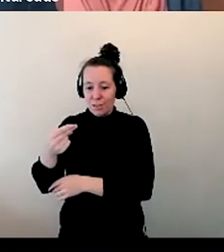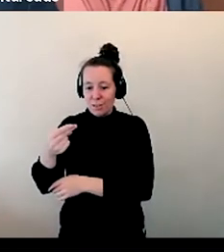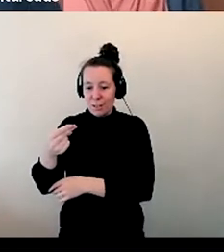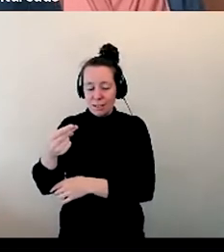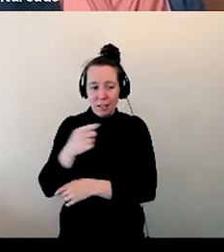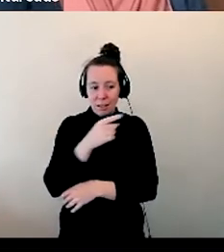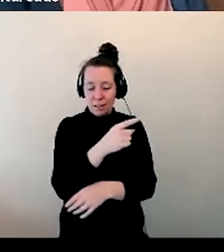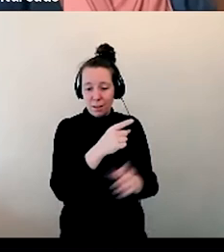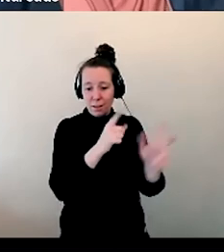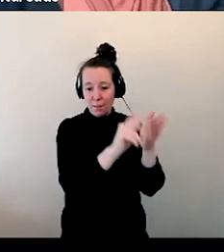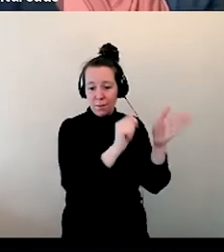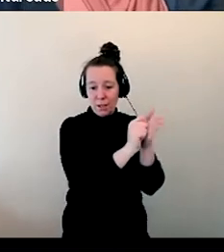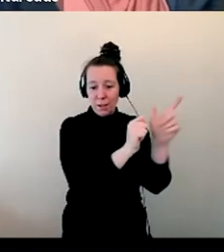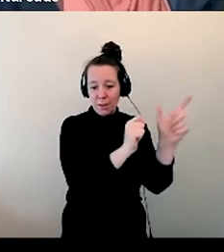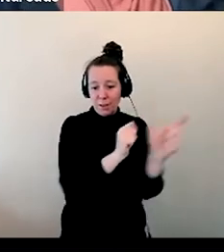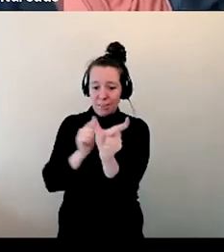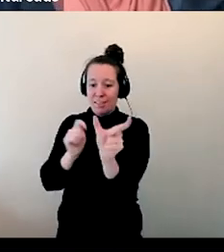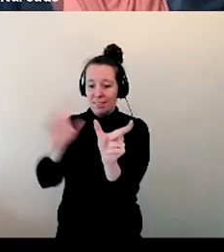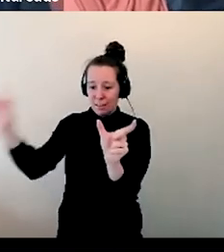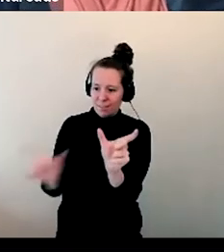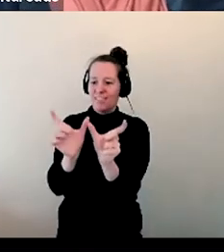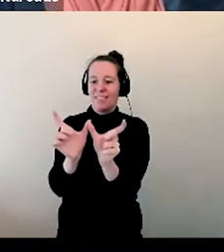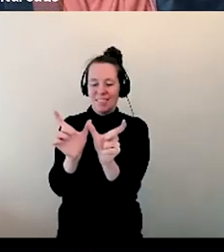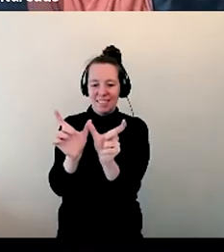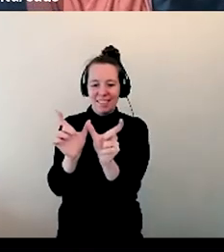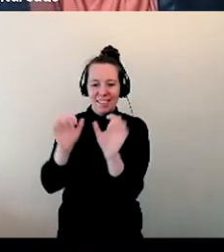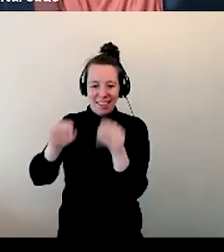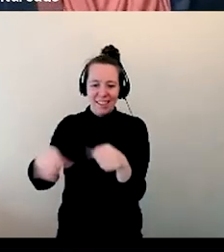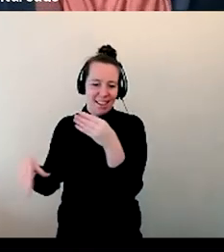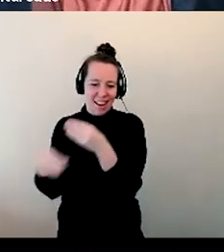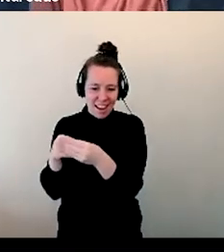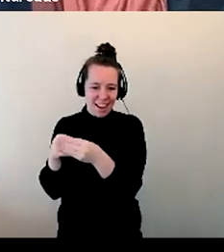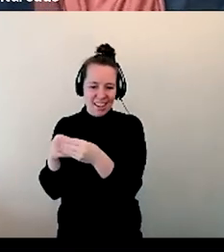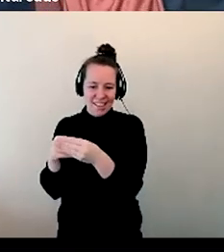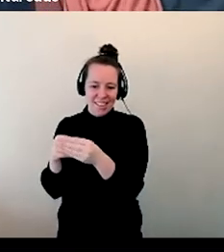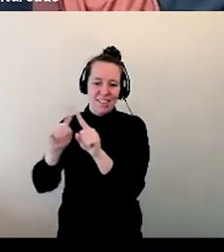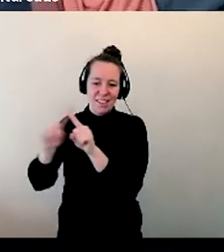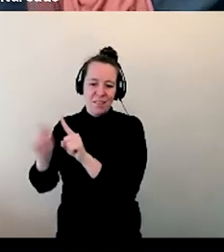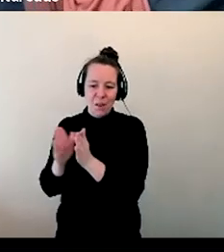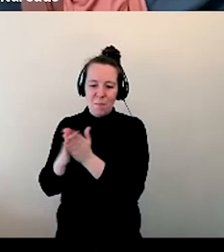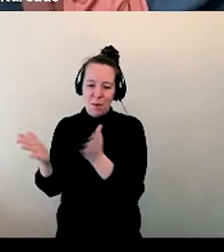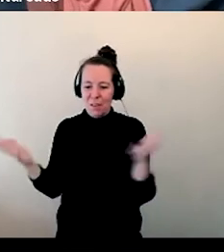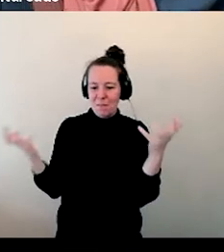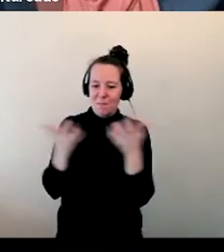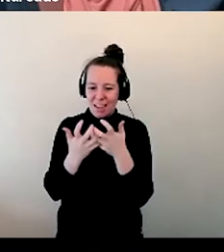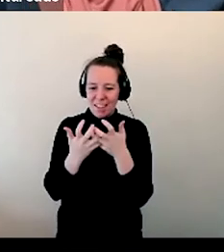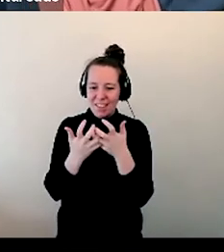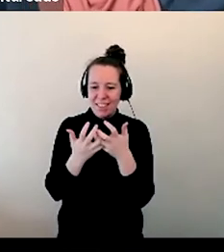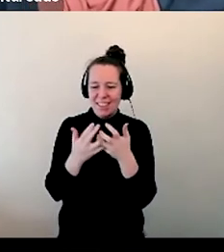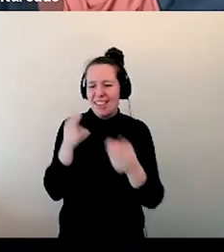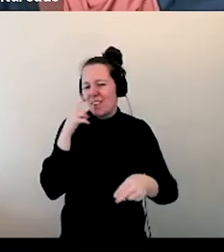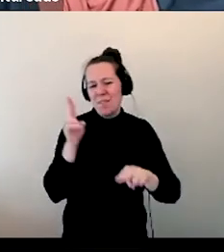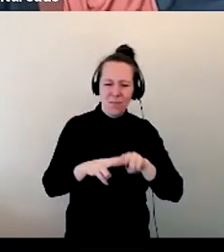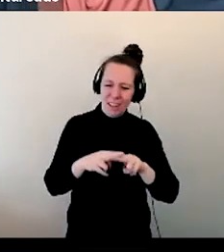video, thirst traps, and just give like book recommendations, which is fun. That's fun. That's like the funny